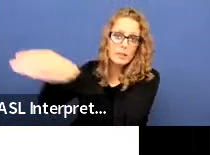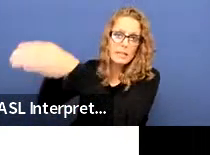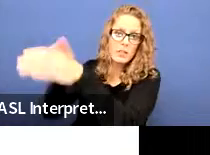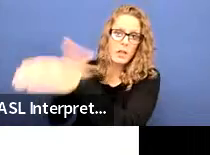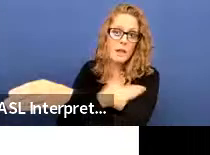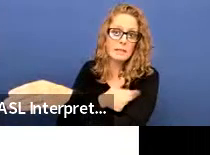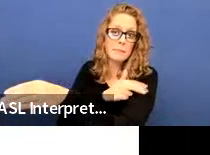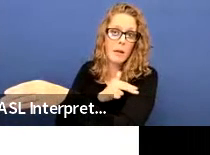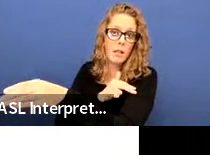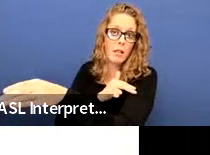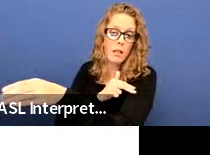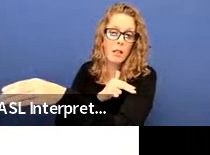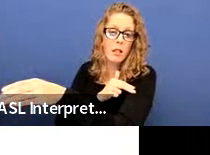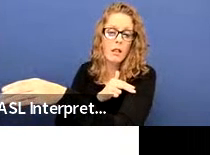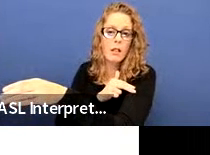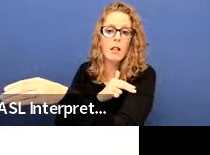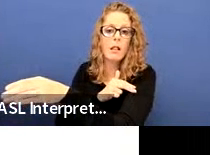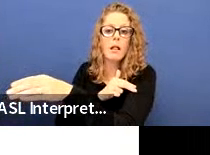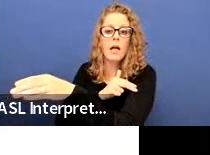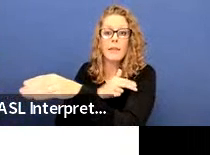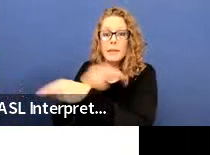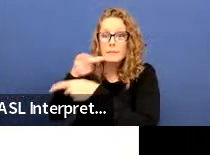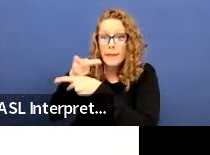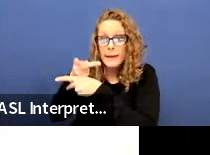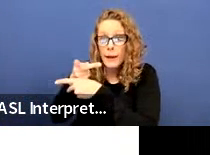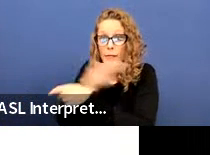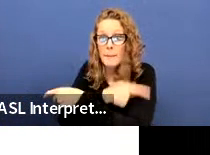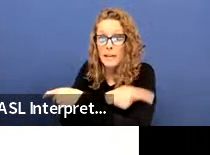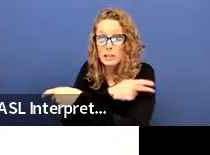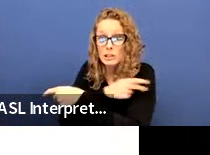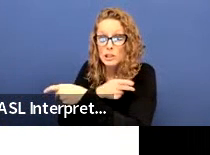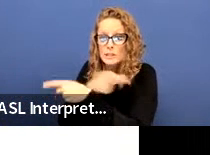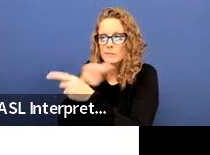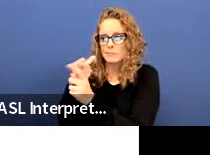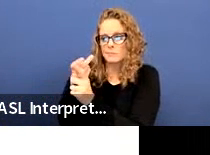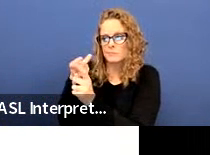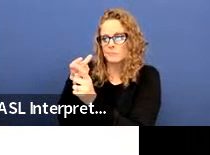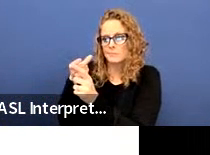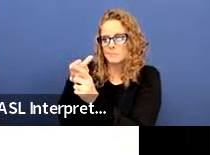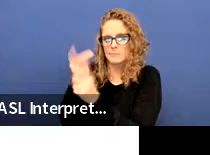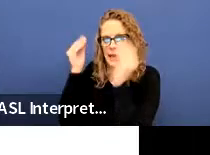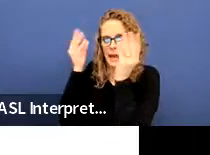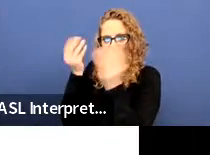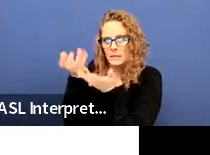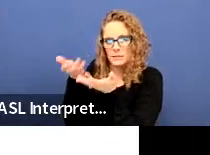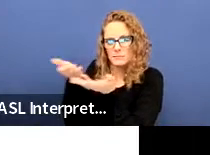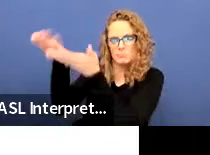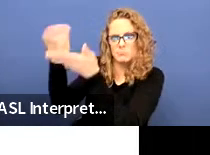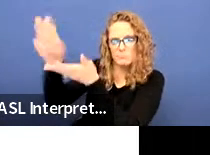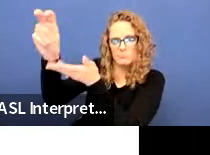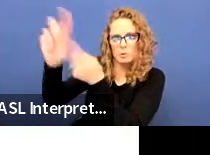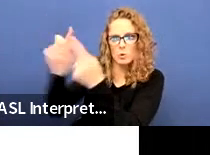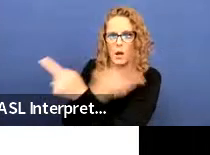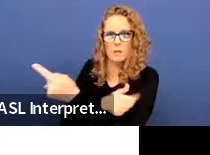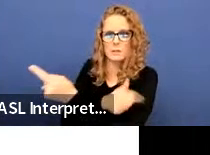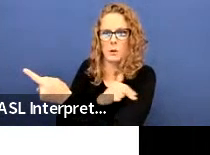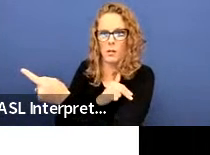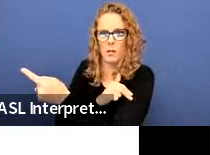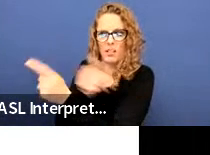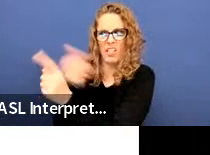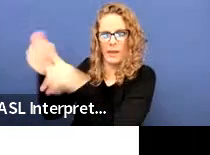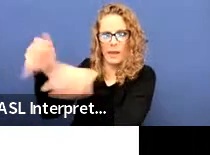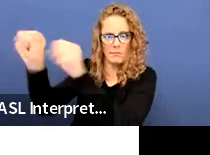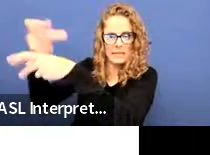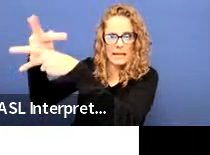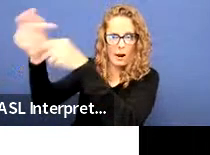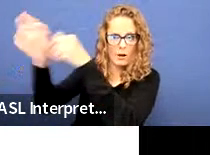patient care will be transferred to the hospital's care. And one of the things about this is,